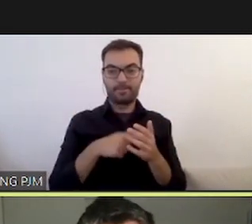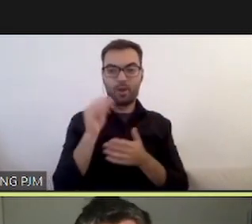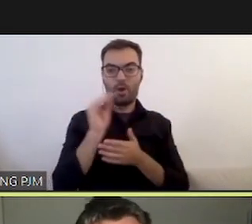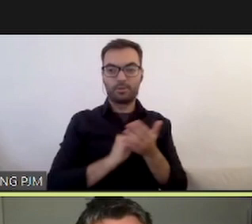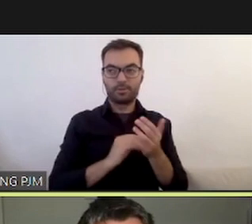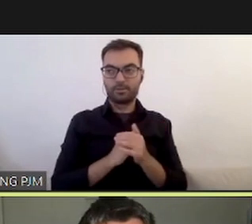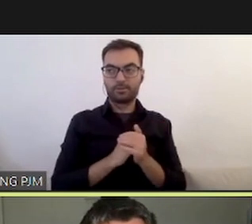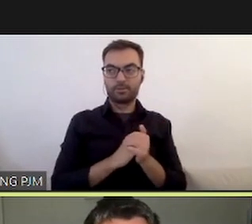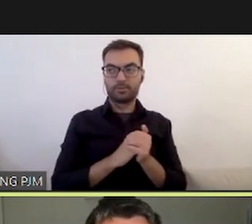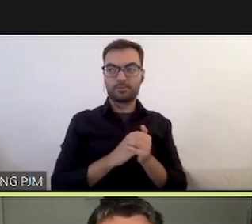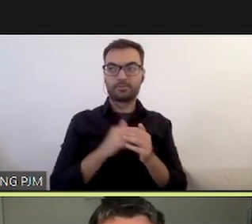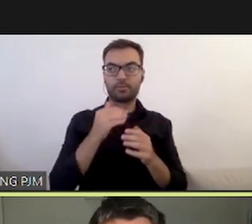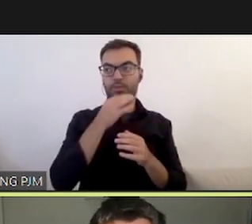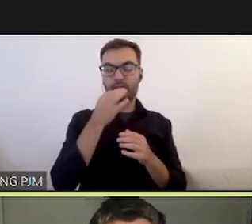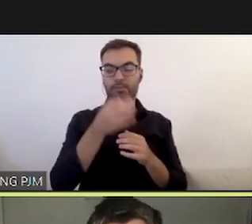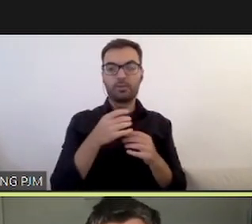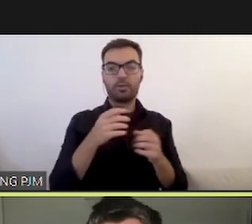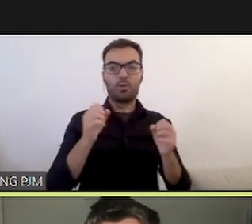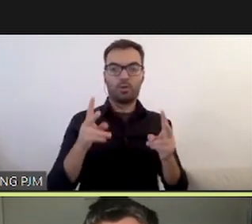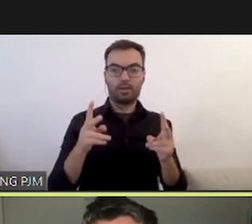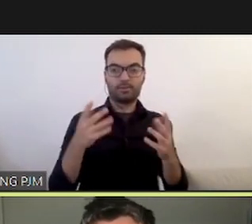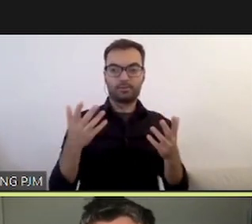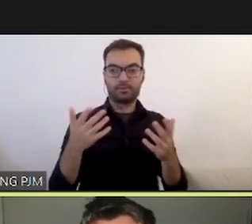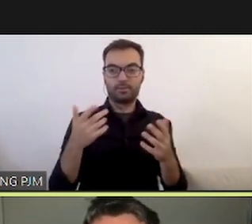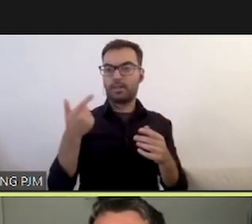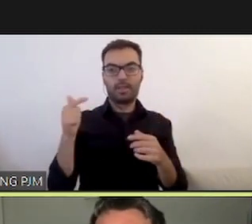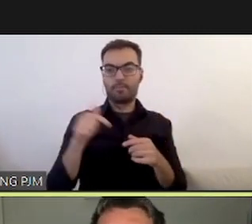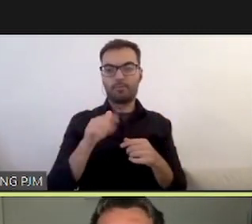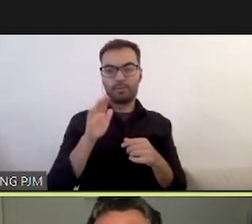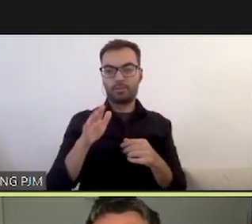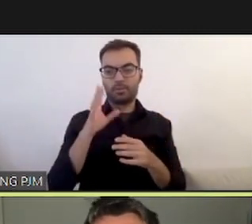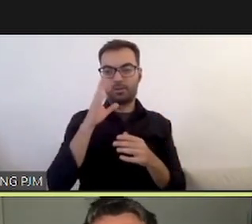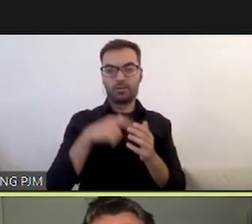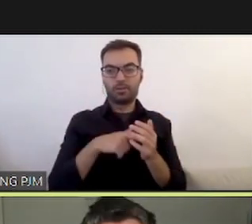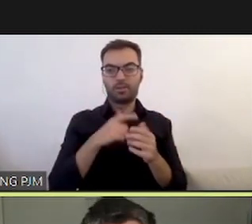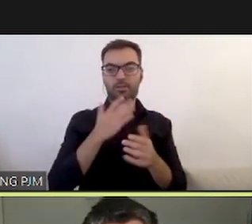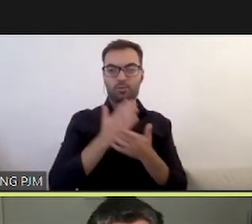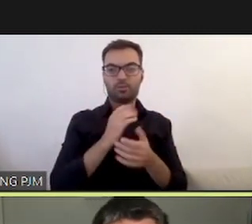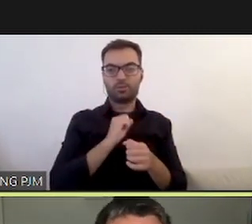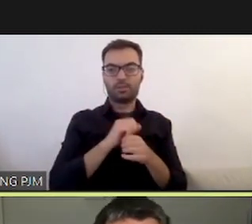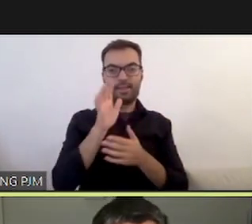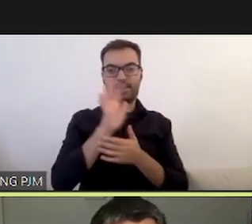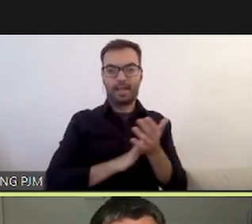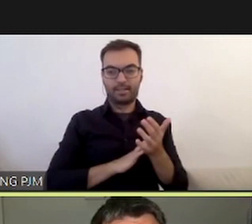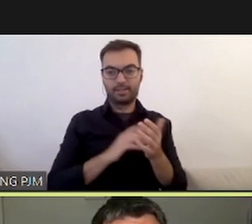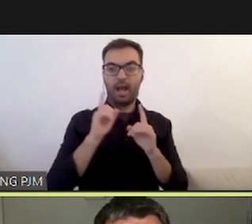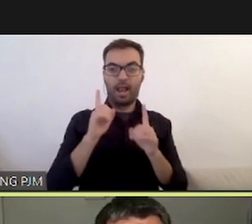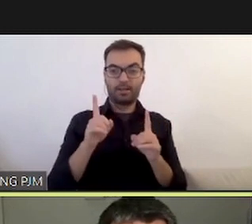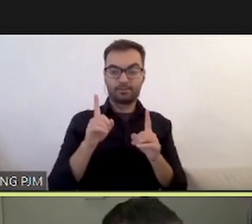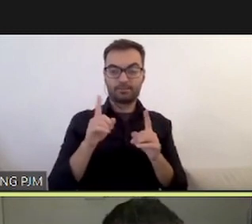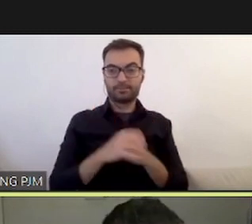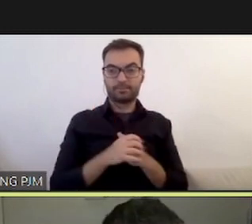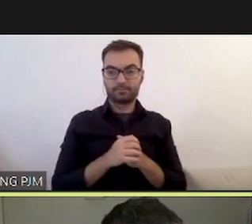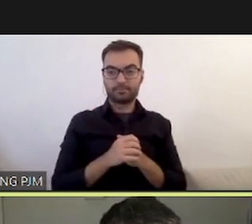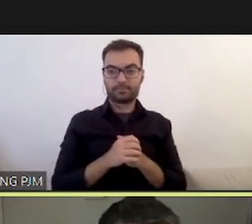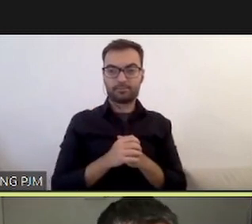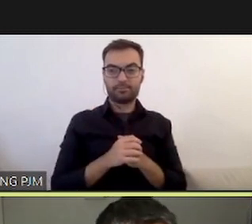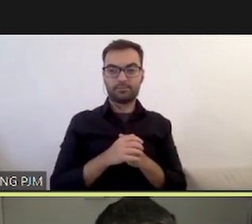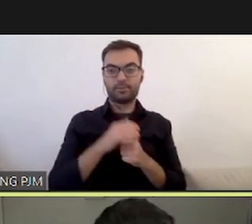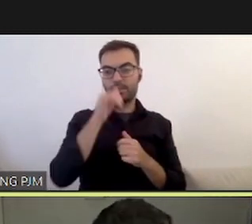description. And maybe you can ask, okay, it shouldn't have because it's already text thing, but if shouldn't